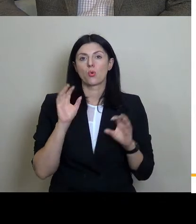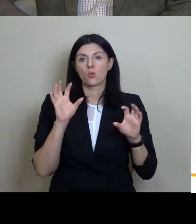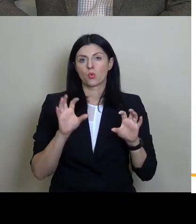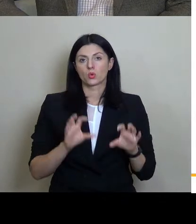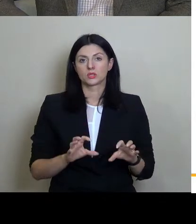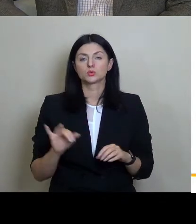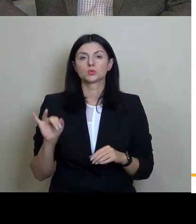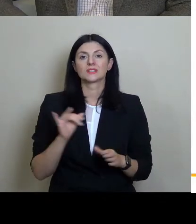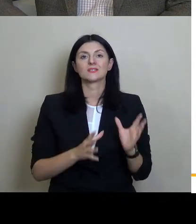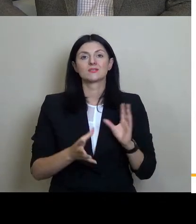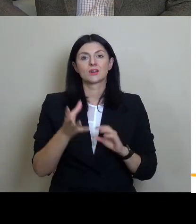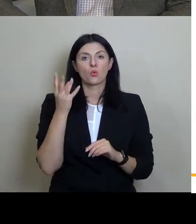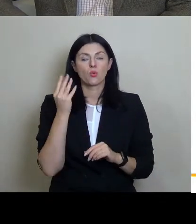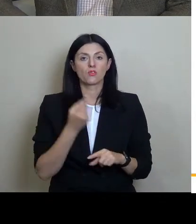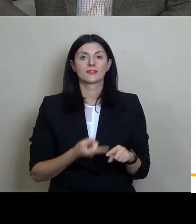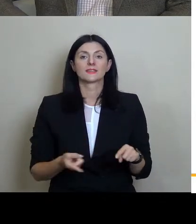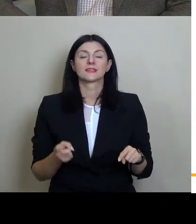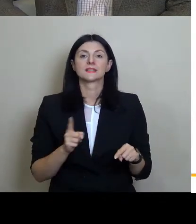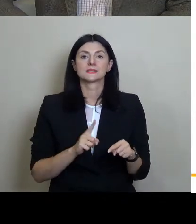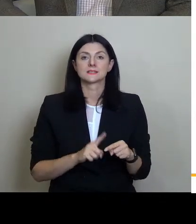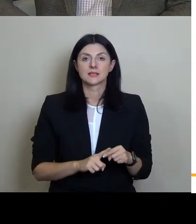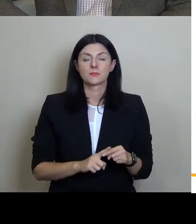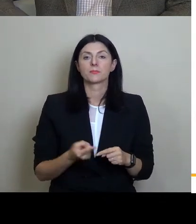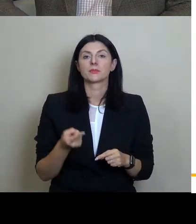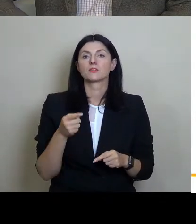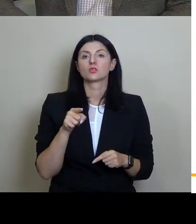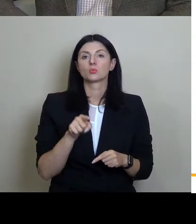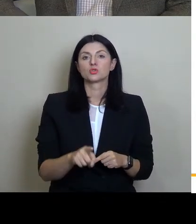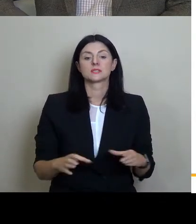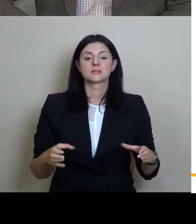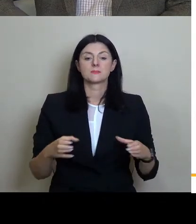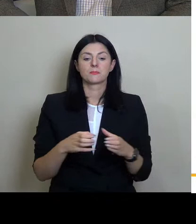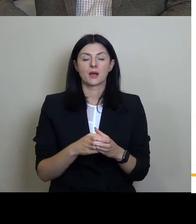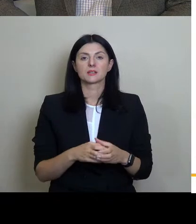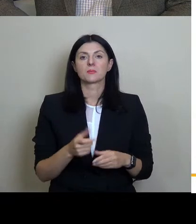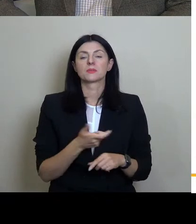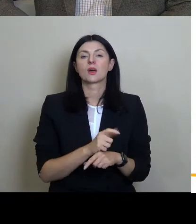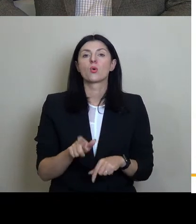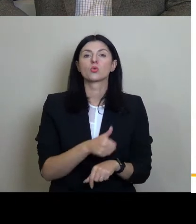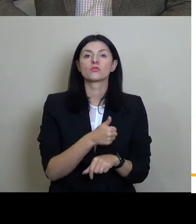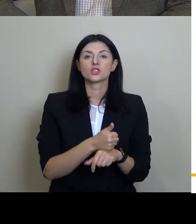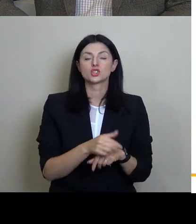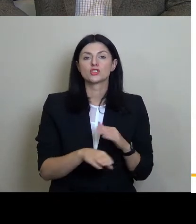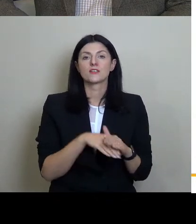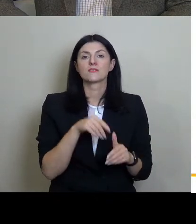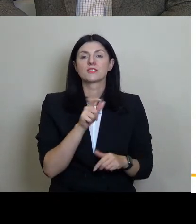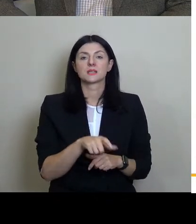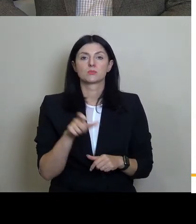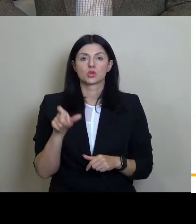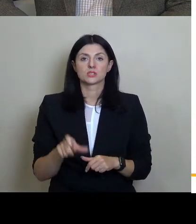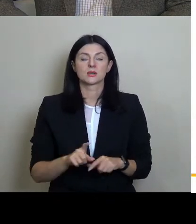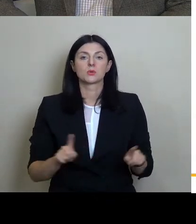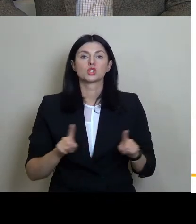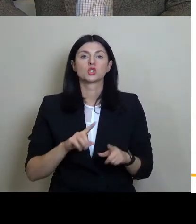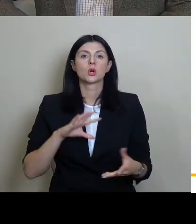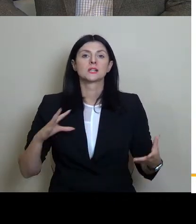in the electoral code and to take all this by the parties and especially by the electors.